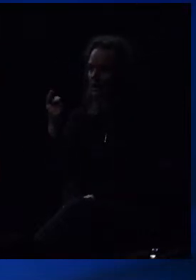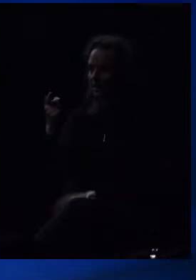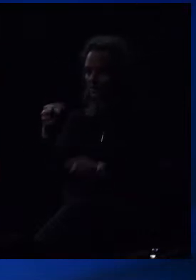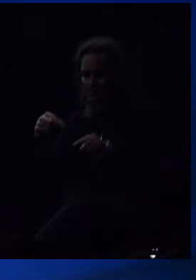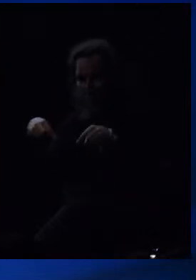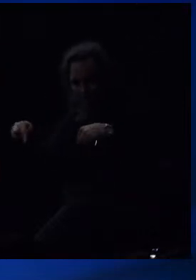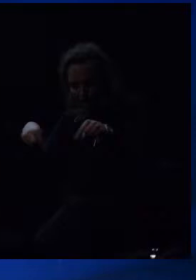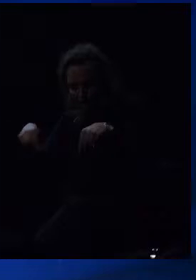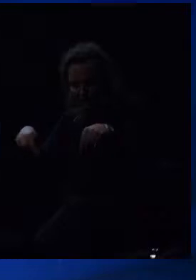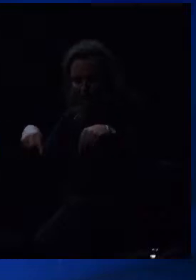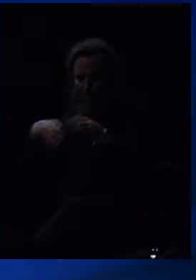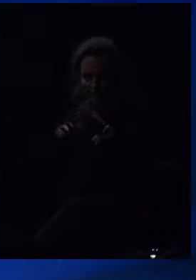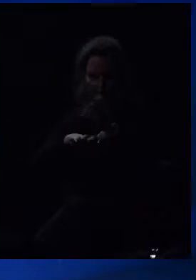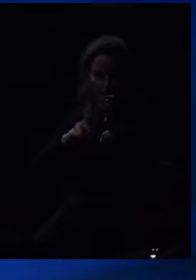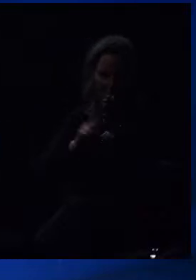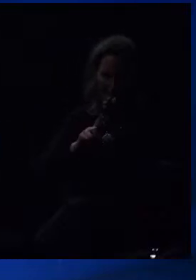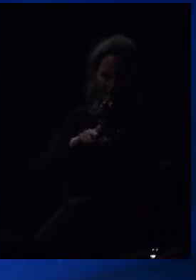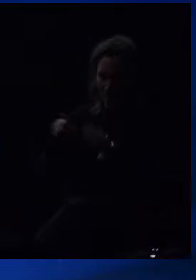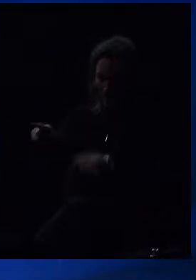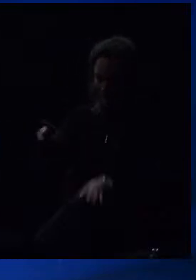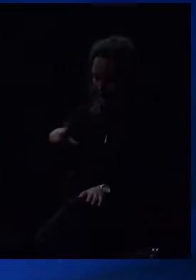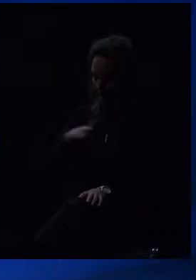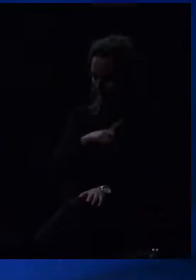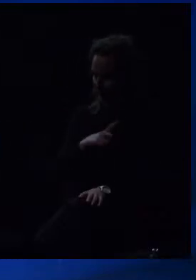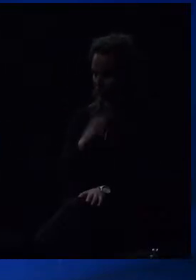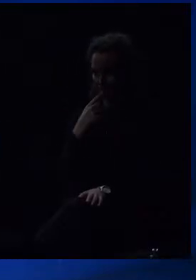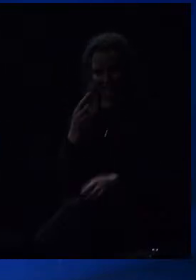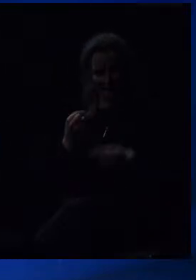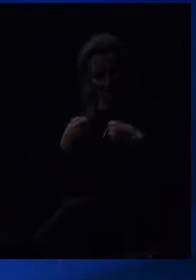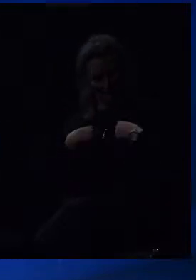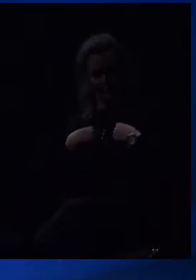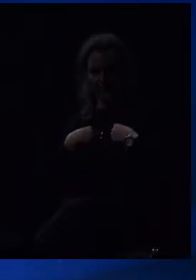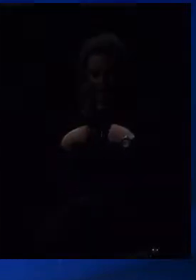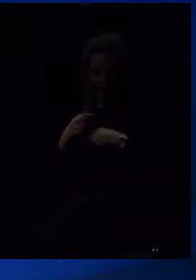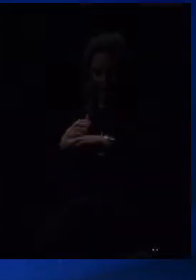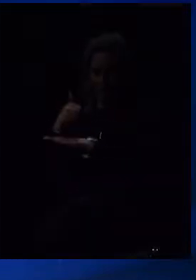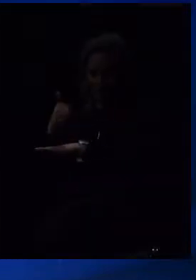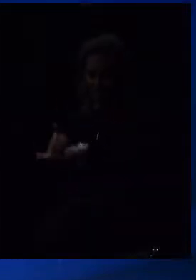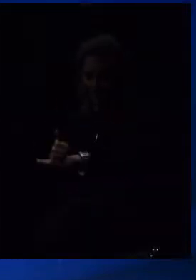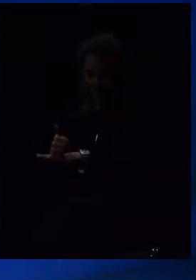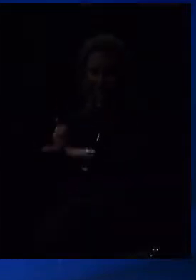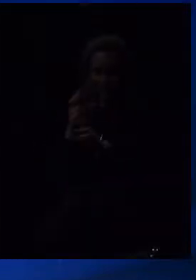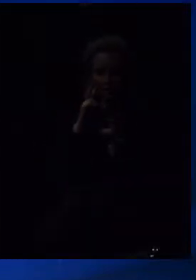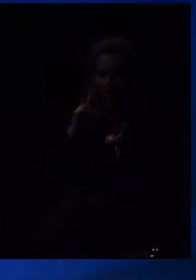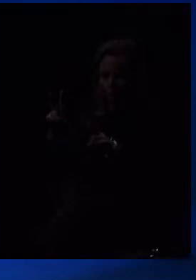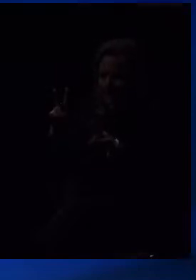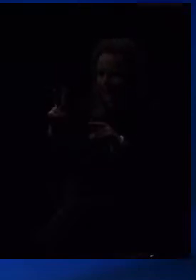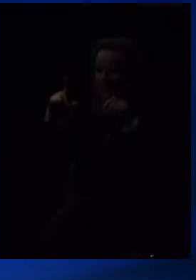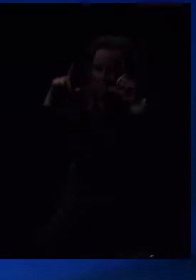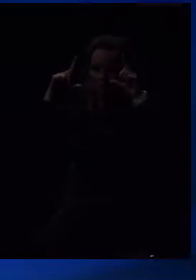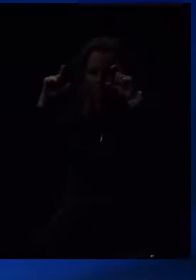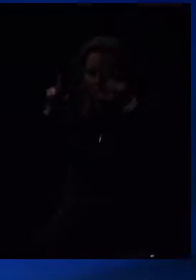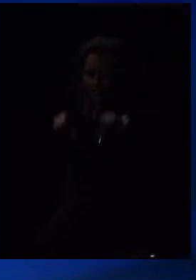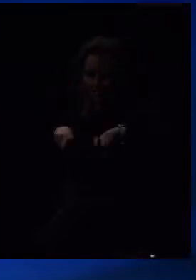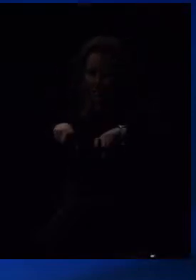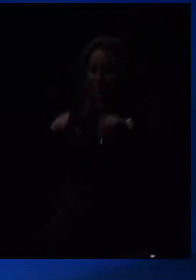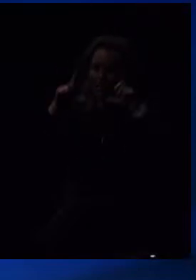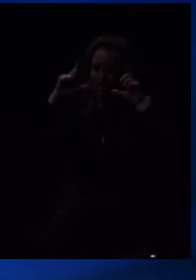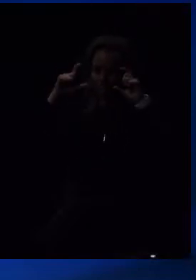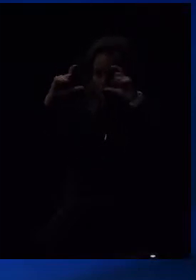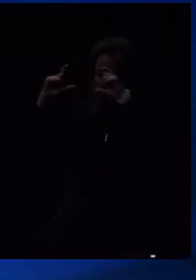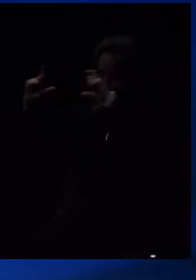directions from Maura, because she was keep telling me on set while looking at dailies and stills that I usually